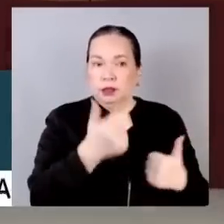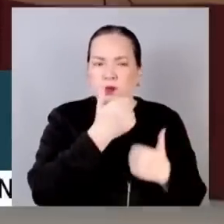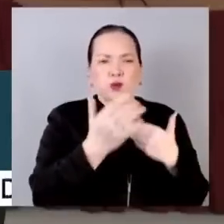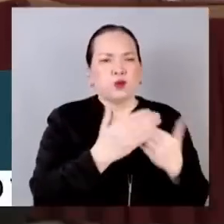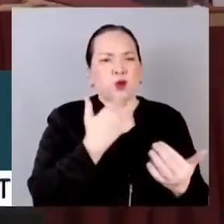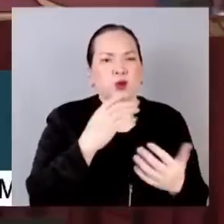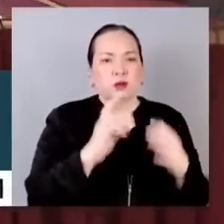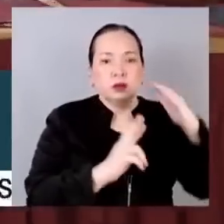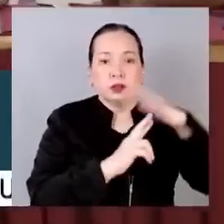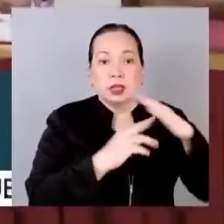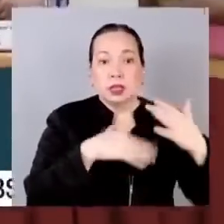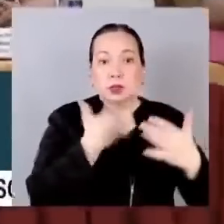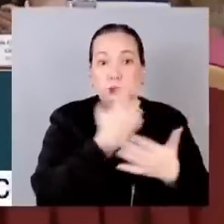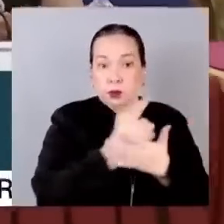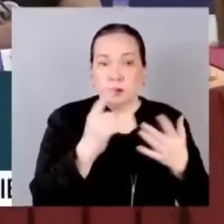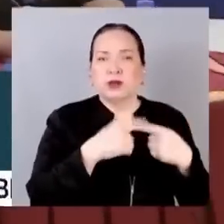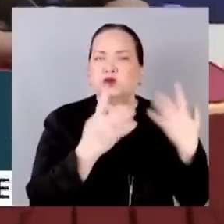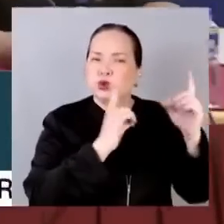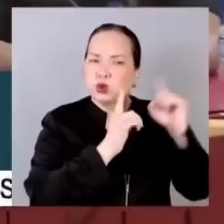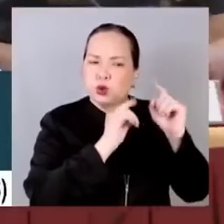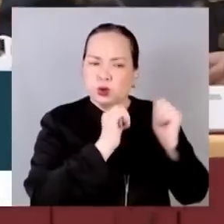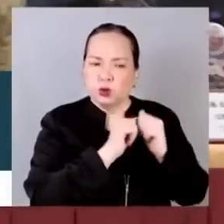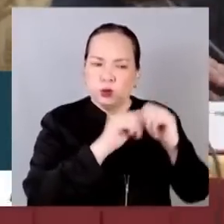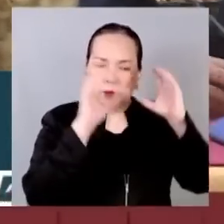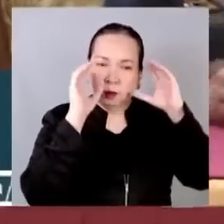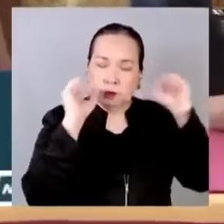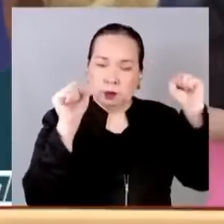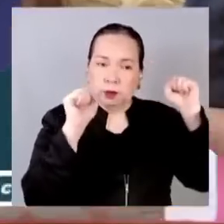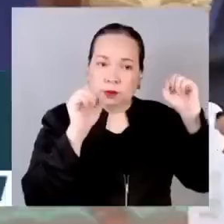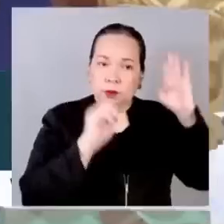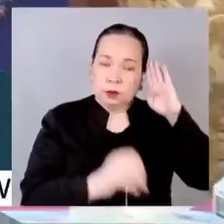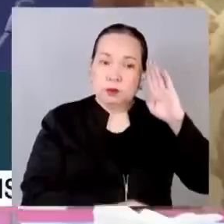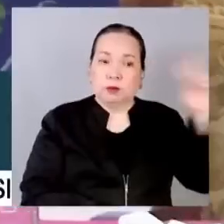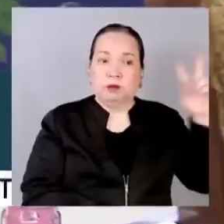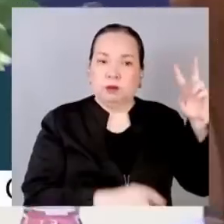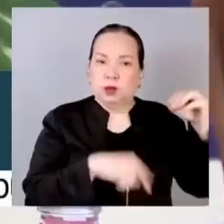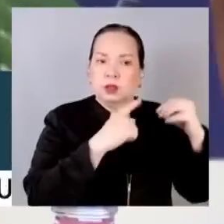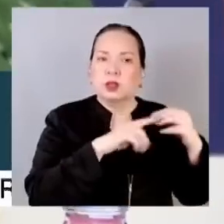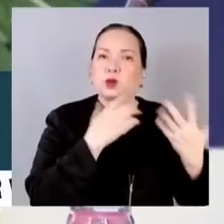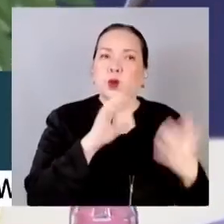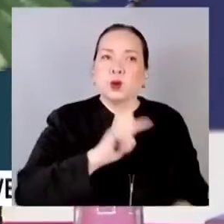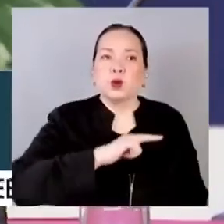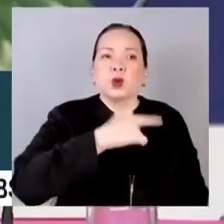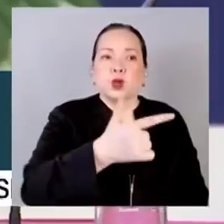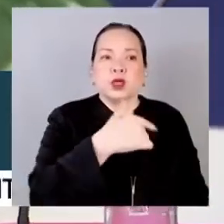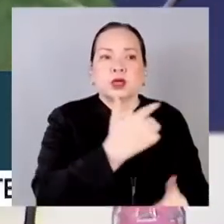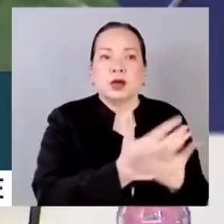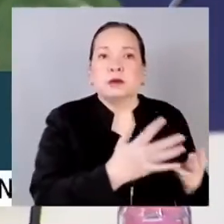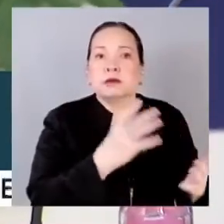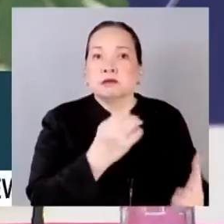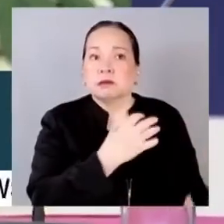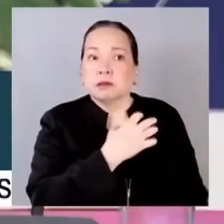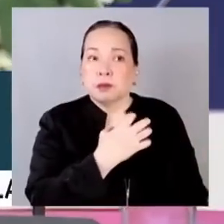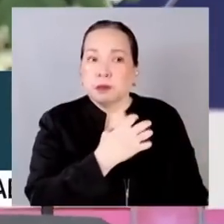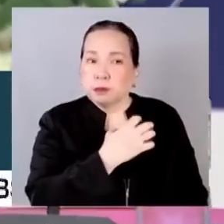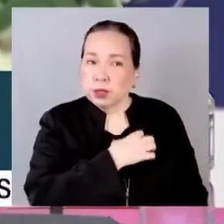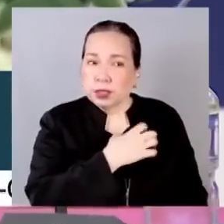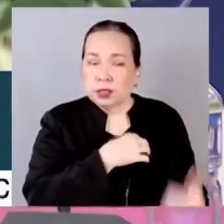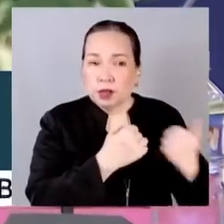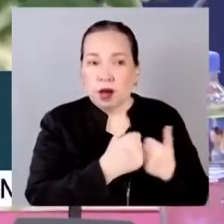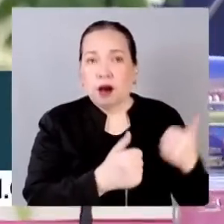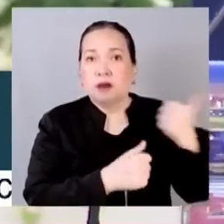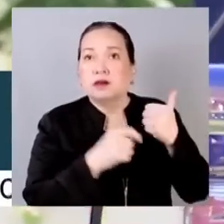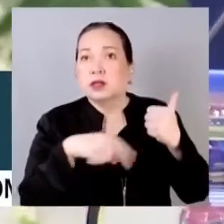the situation and has advised him to choose his successor carefully, saying some officers present in the above-mentioned drug busts may have